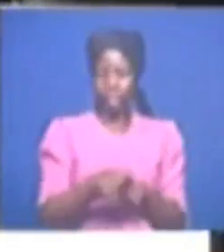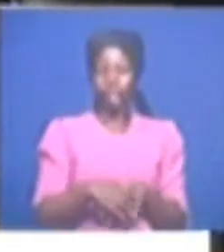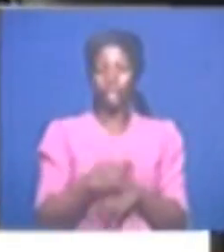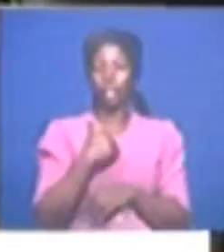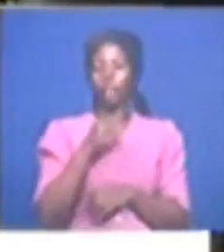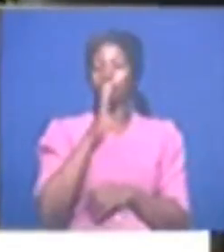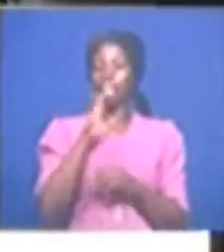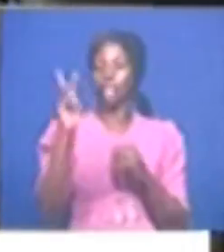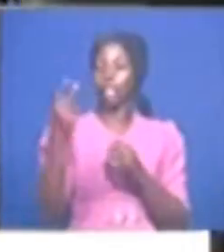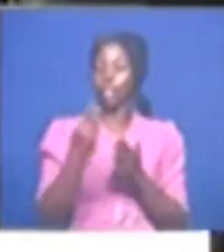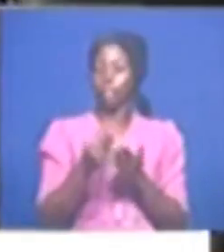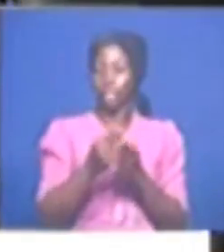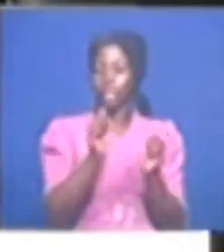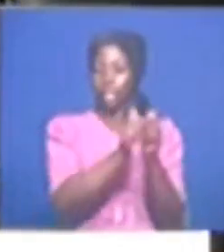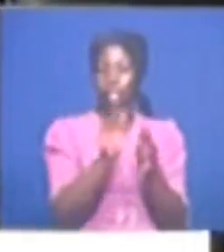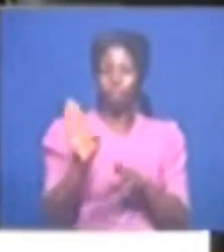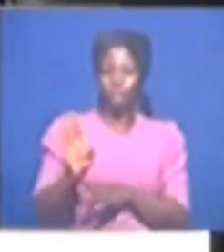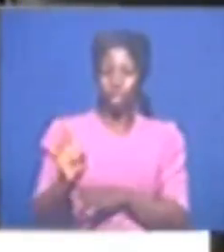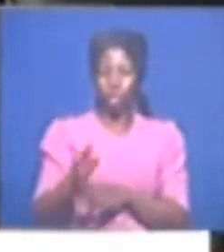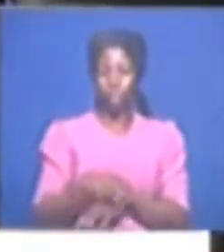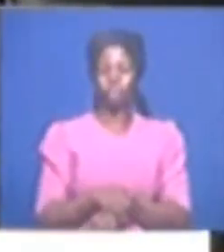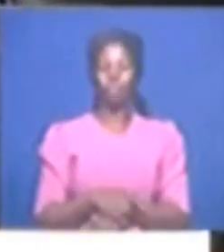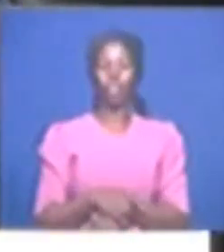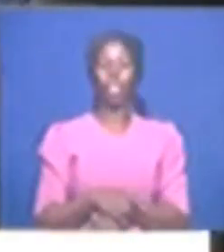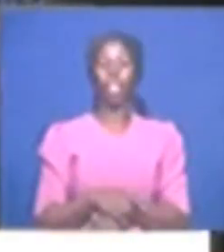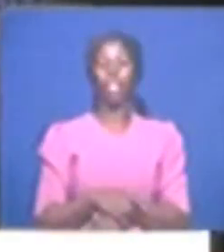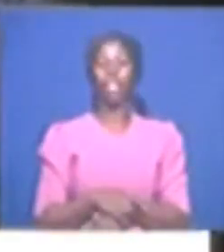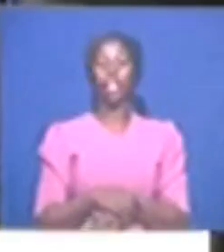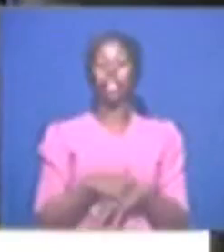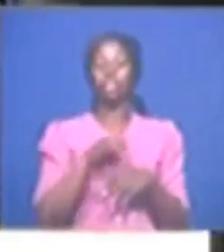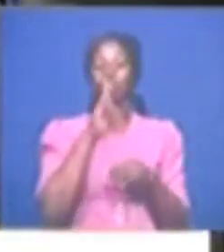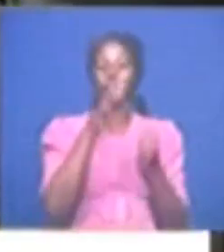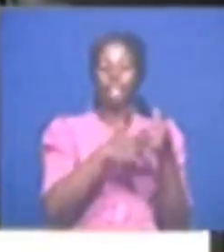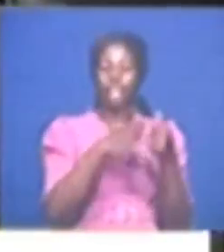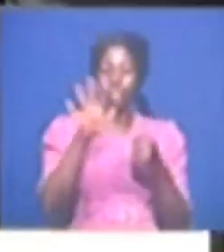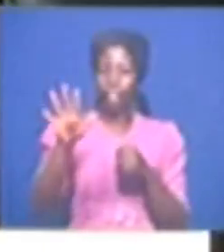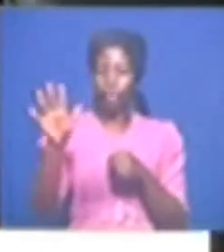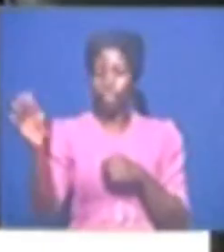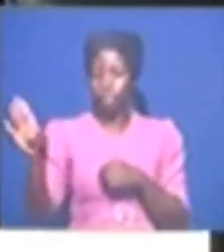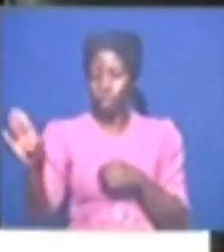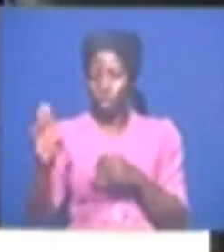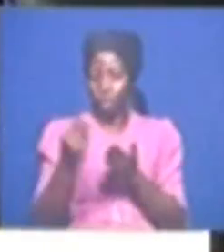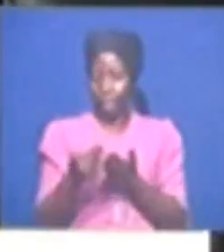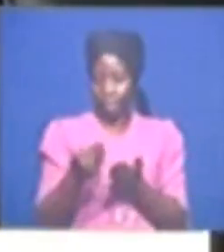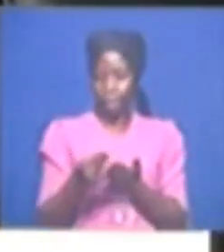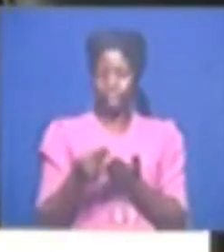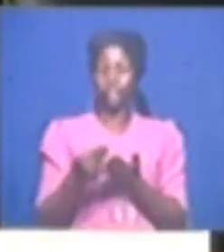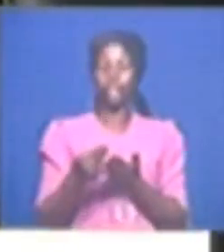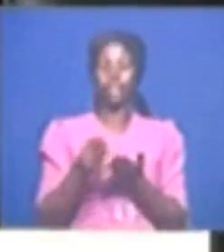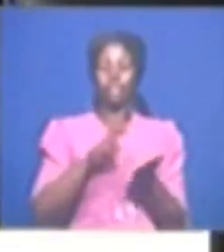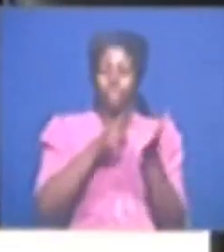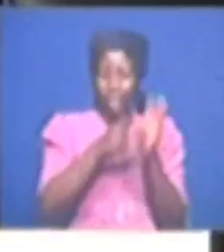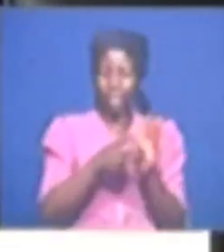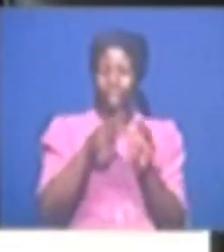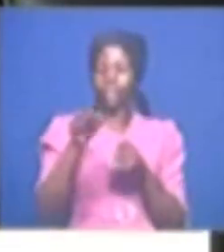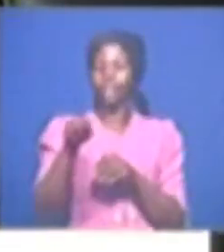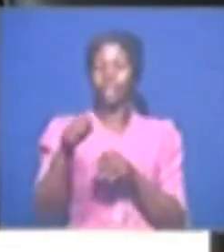Kenya shillings 10 billion. So 95 billion shillings is 10